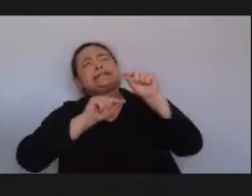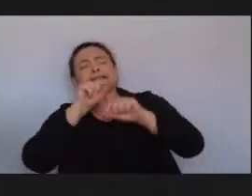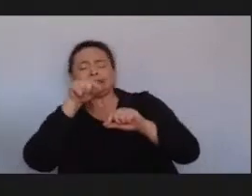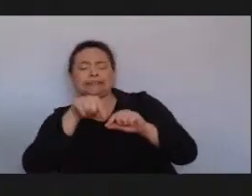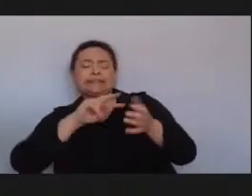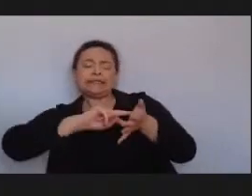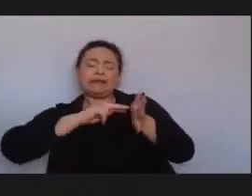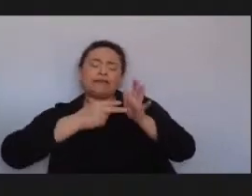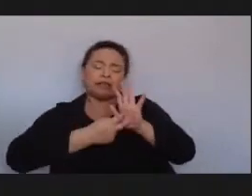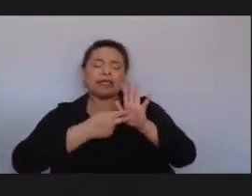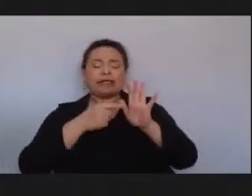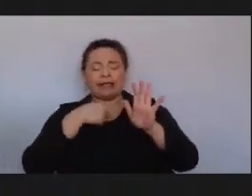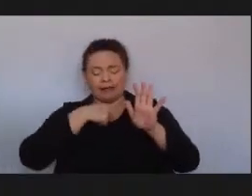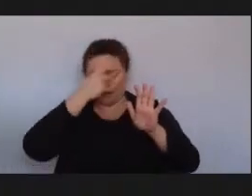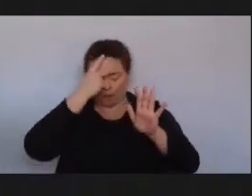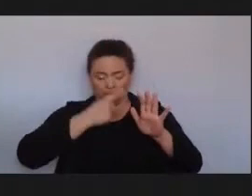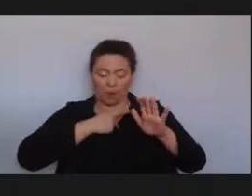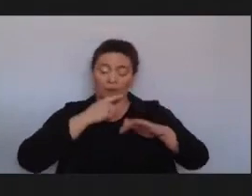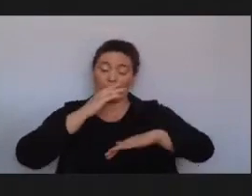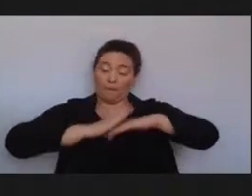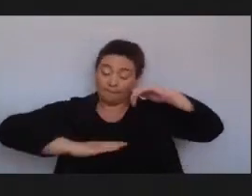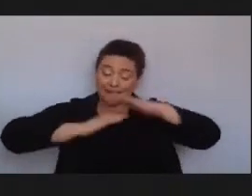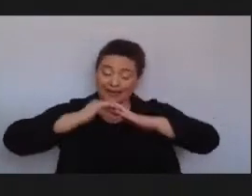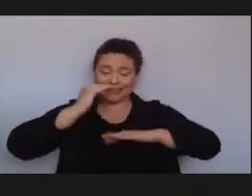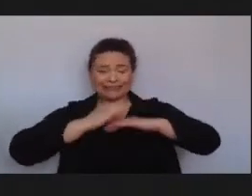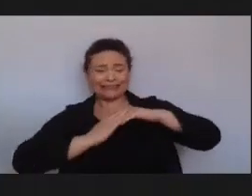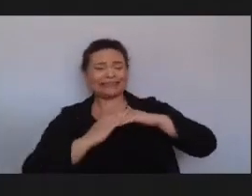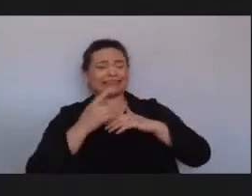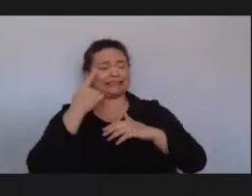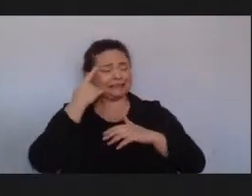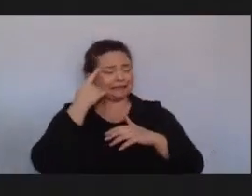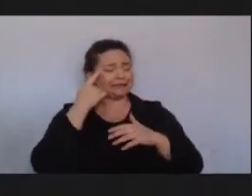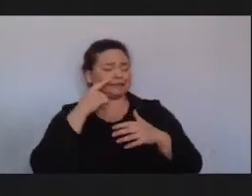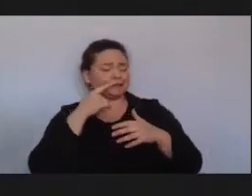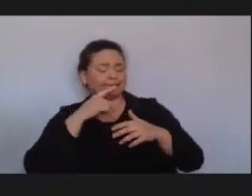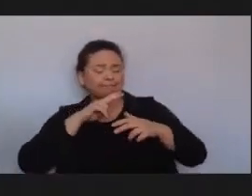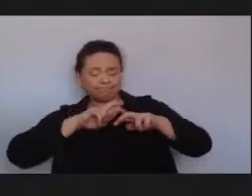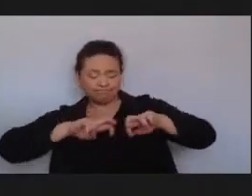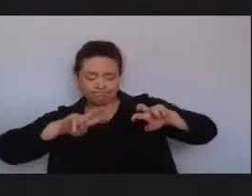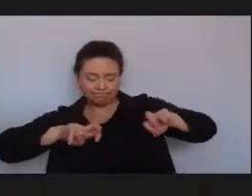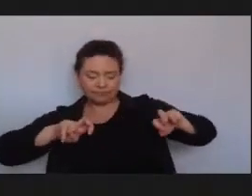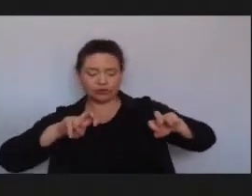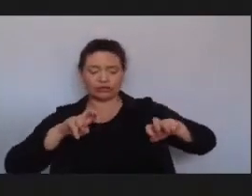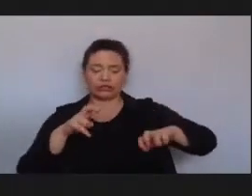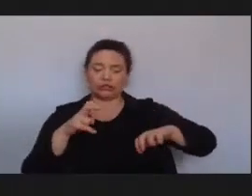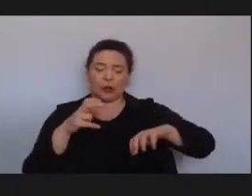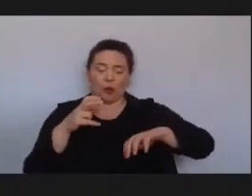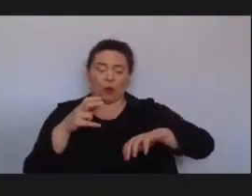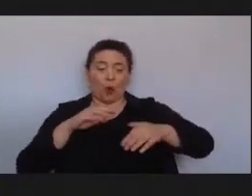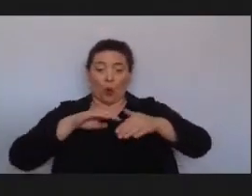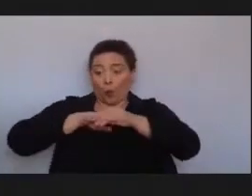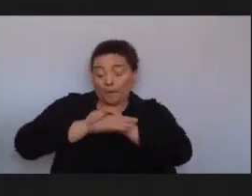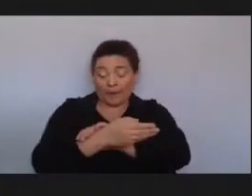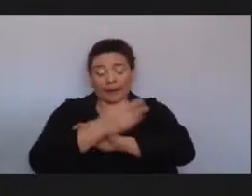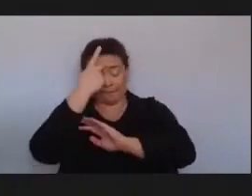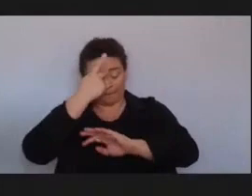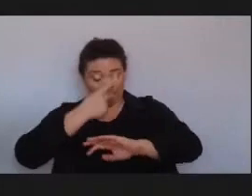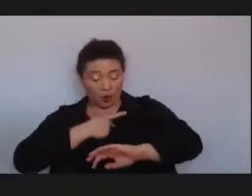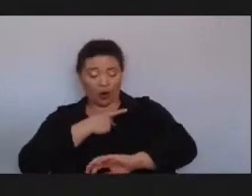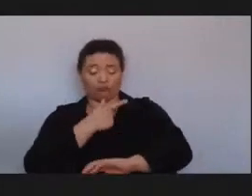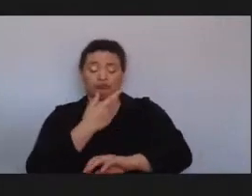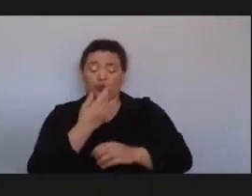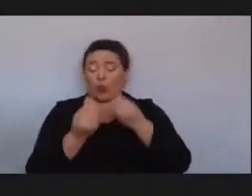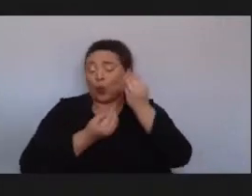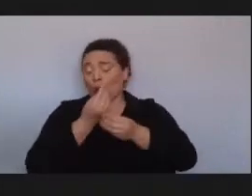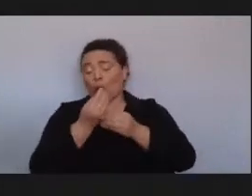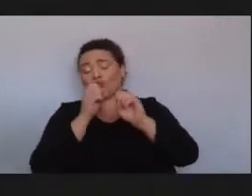in attitude and beliefs about teaching and learning. What do you think about that, Alessandra? Is that something that you think resonates with you?